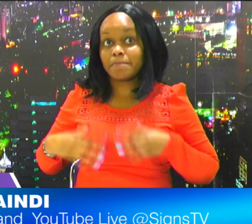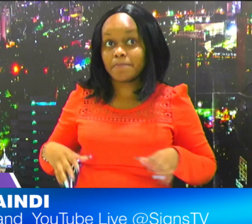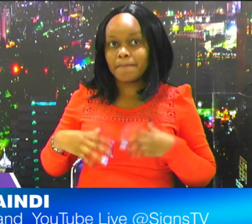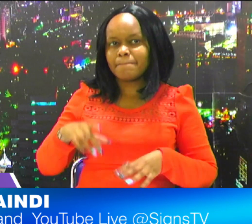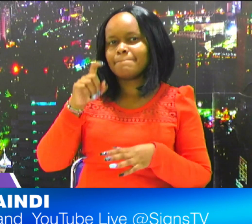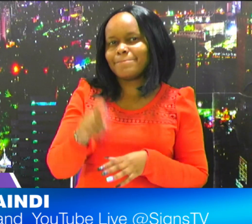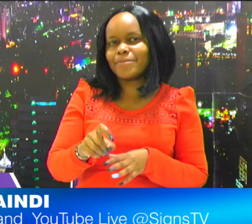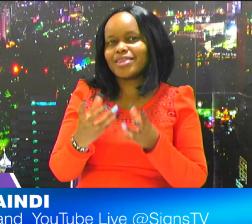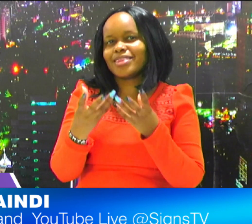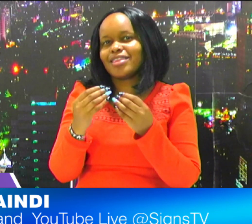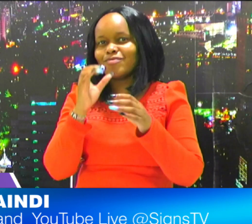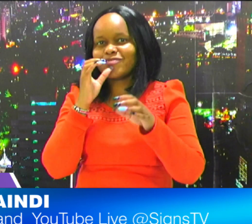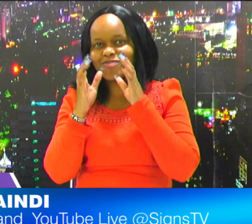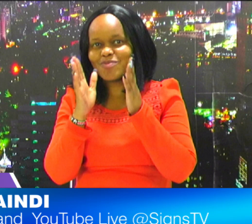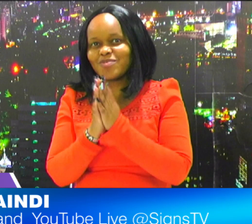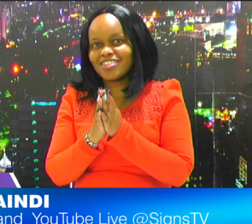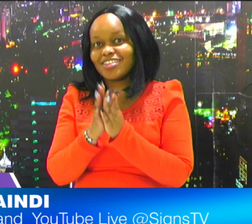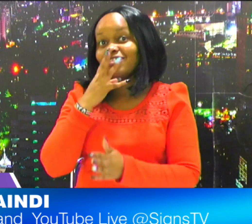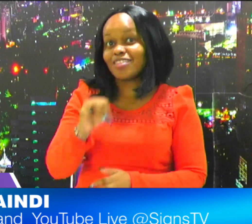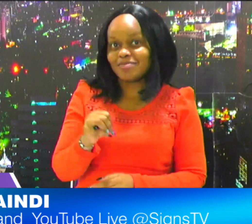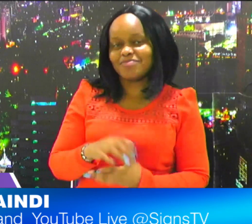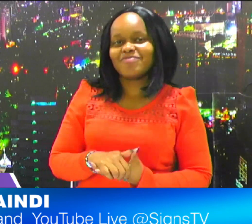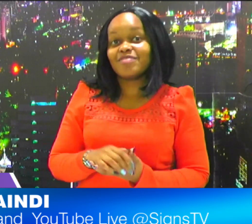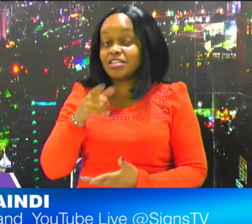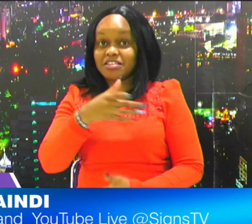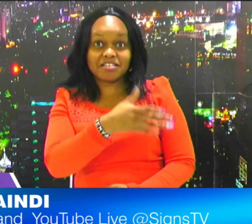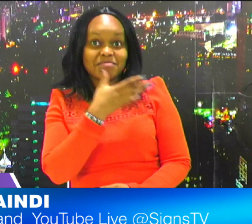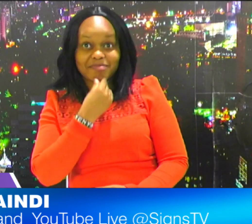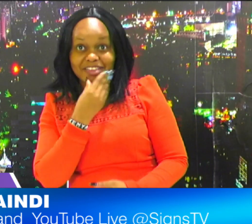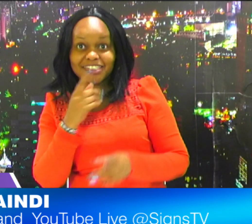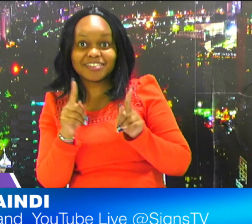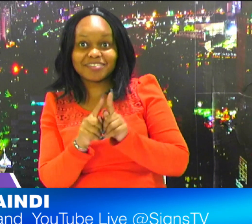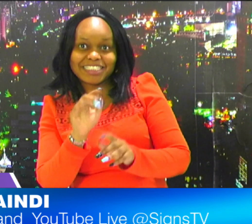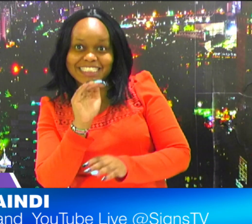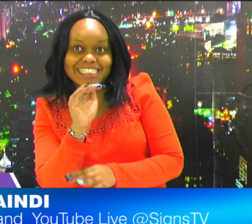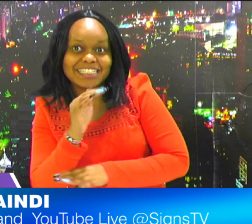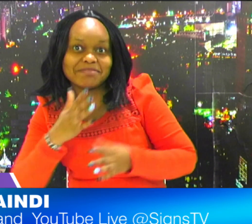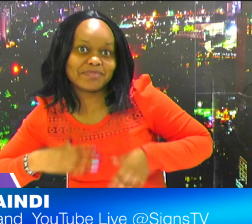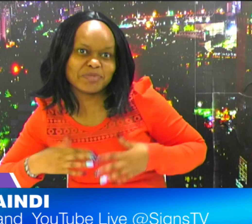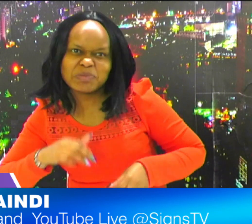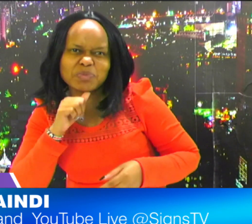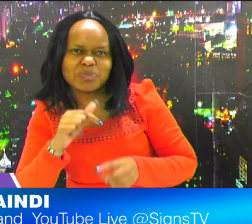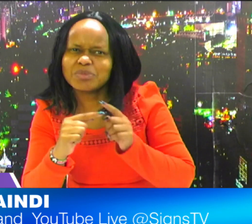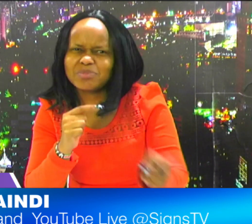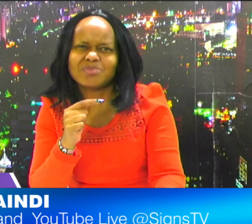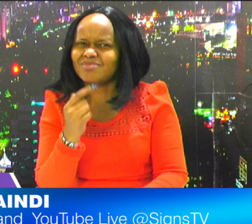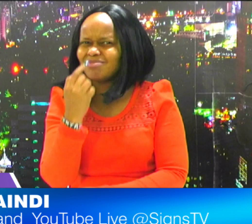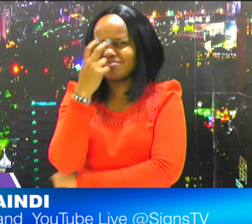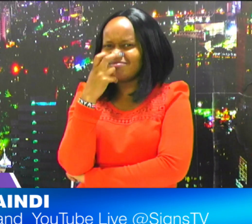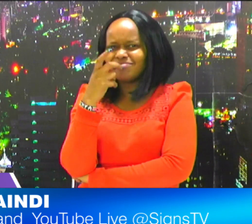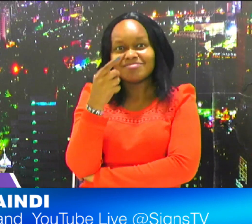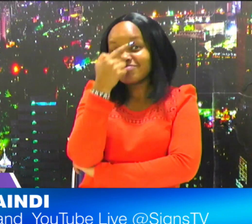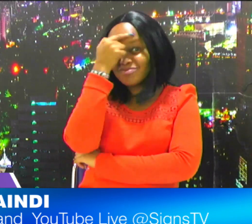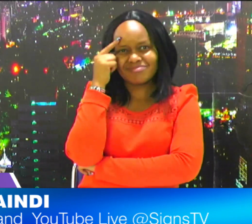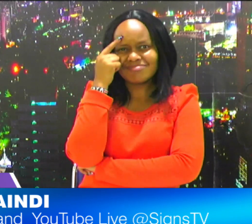that everyone will know, so that people can easily get in touch with him. He also